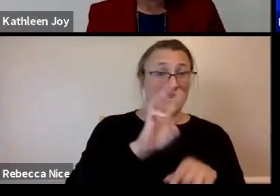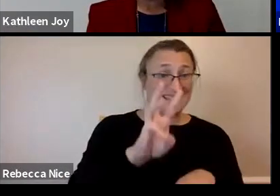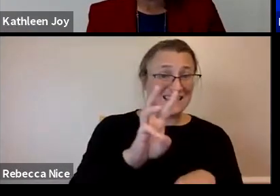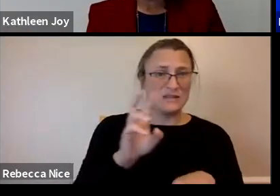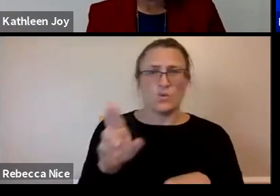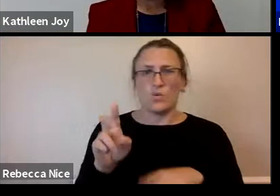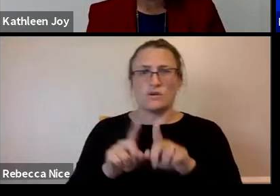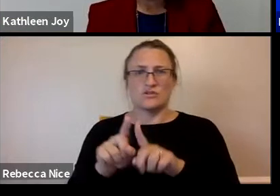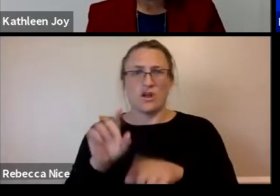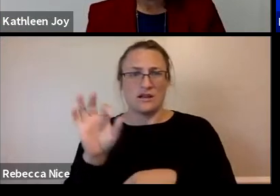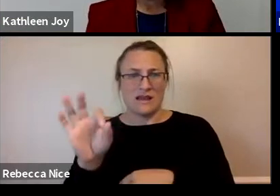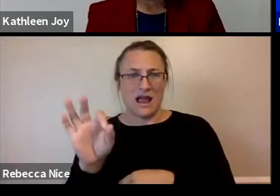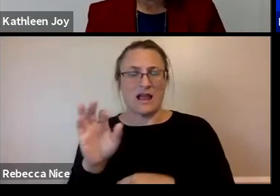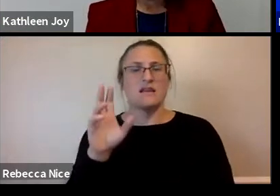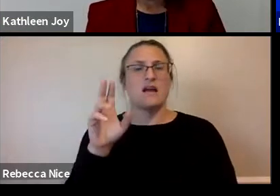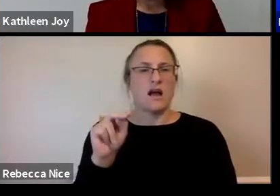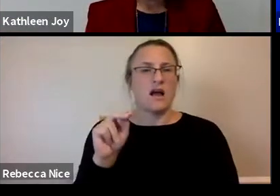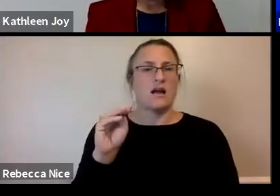microphone.